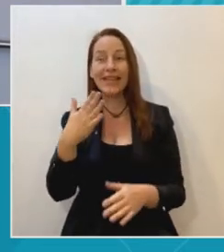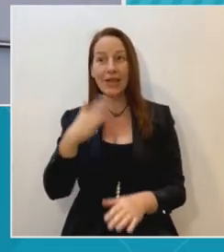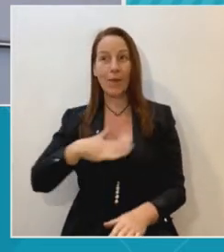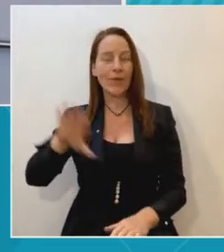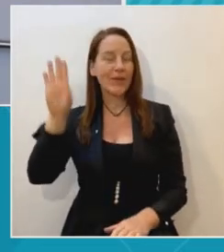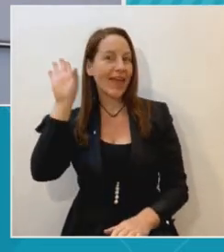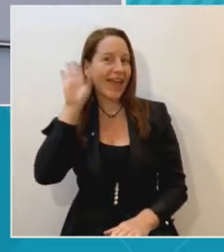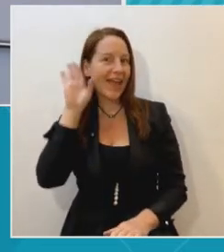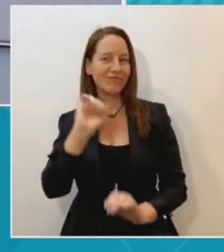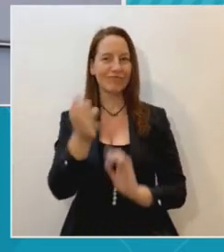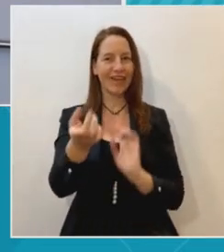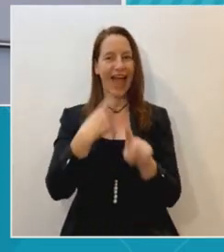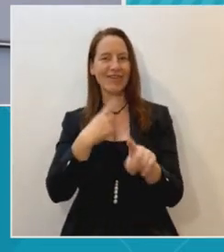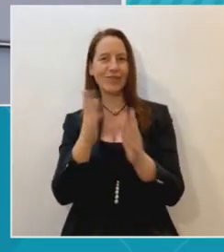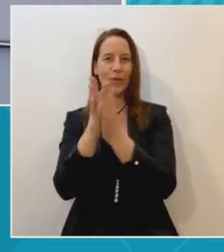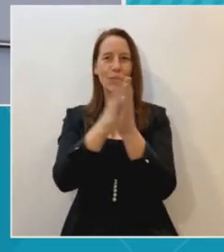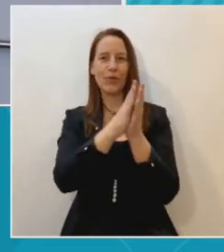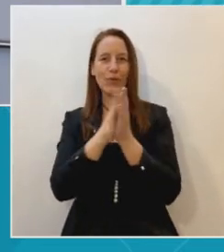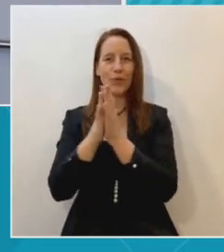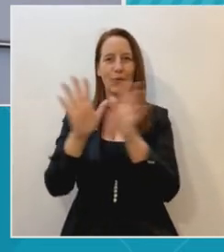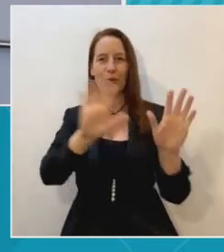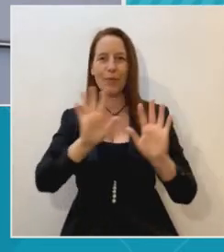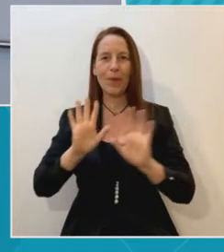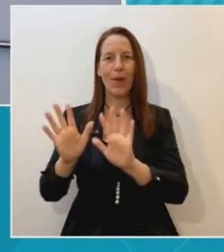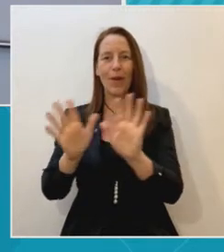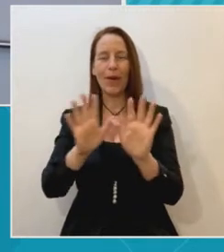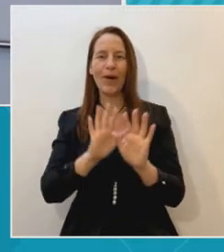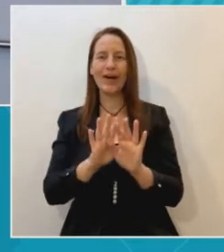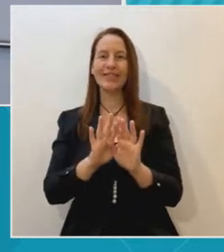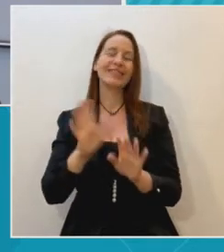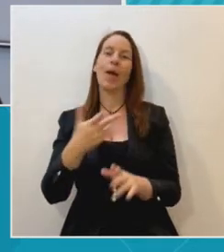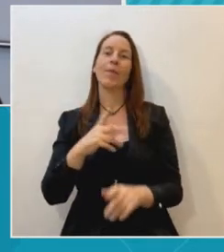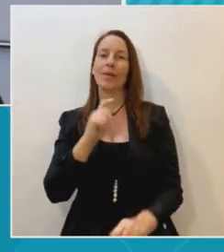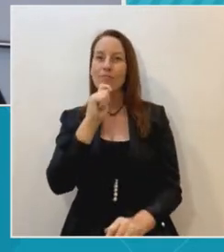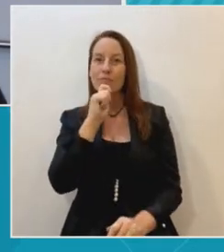applause at the end of your group and again at the end of the ceremony.